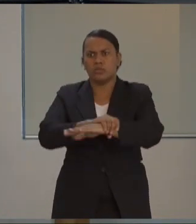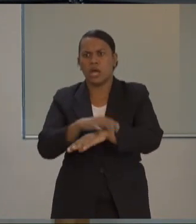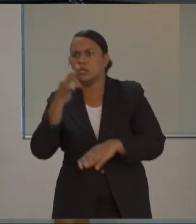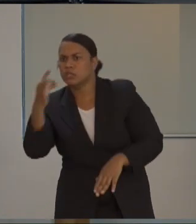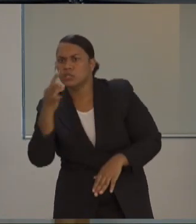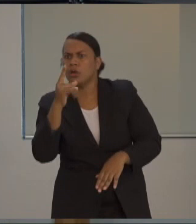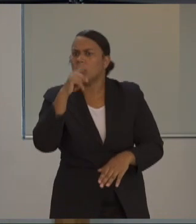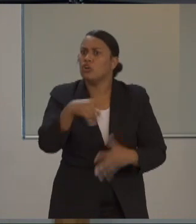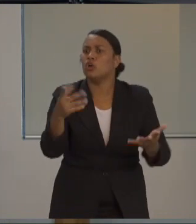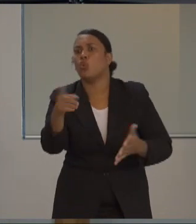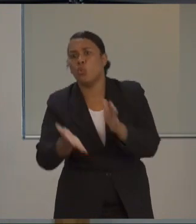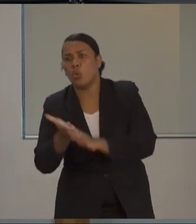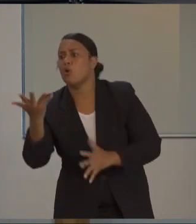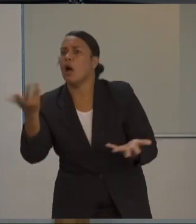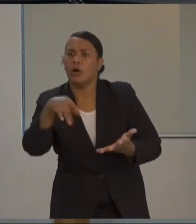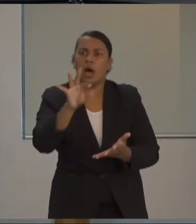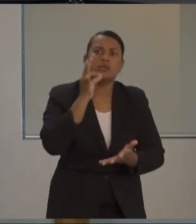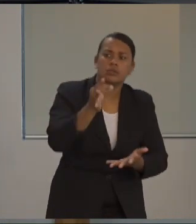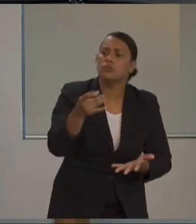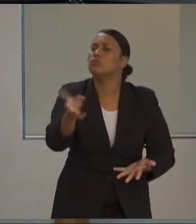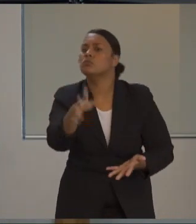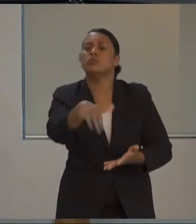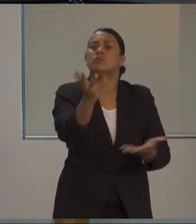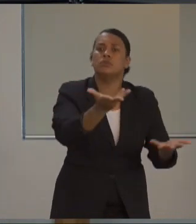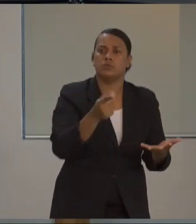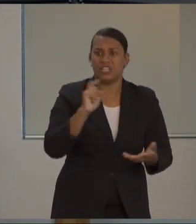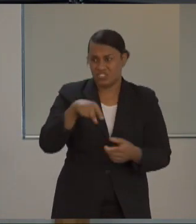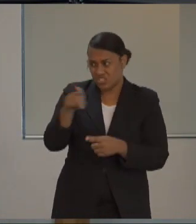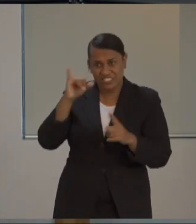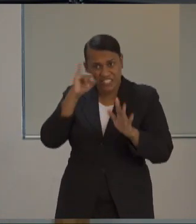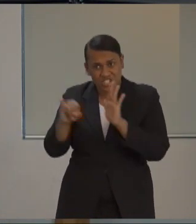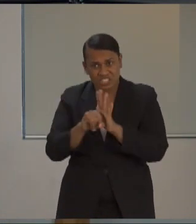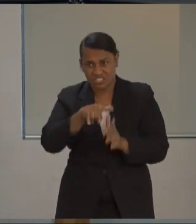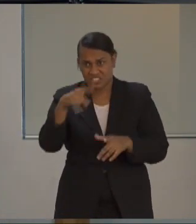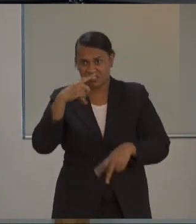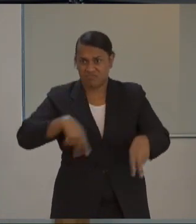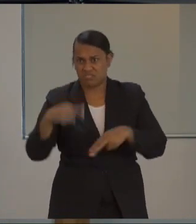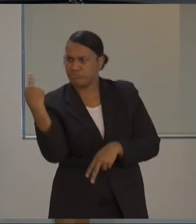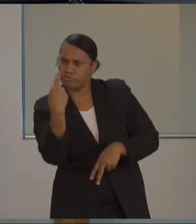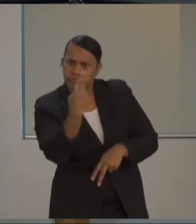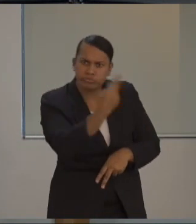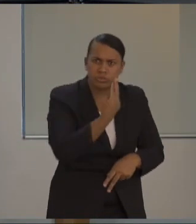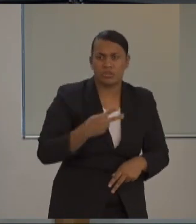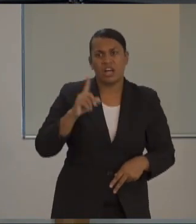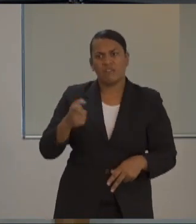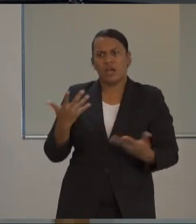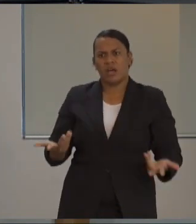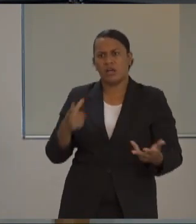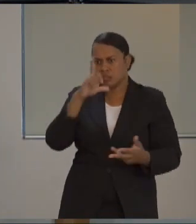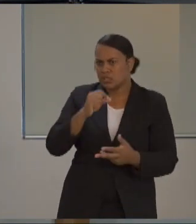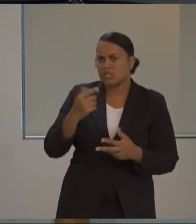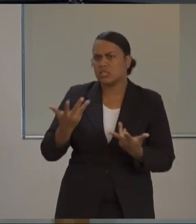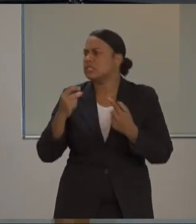to identify people who are traveling for an unnecessary reason? And would you want to sort of send a message out there in